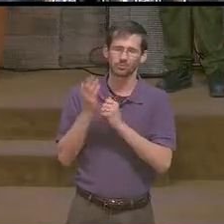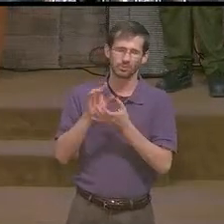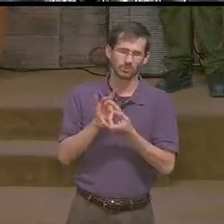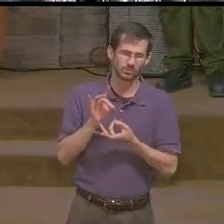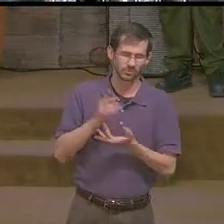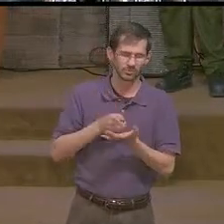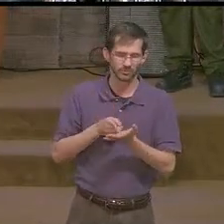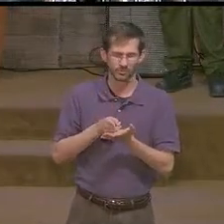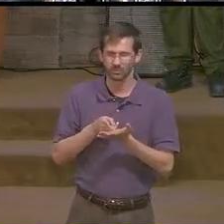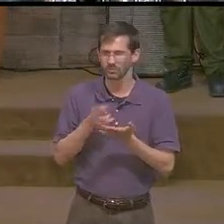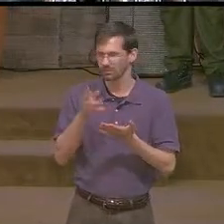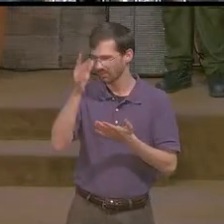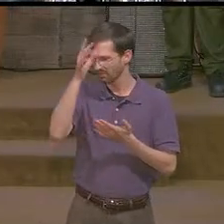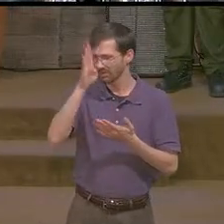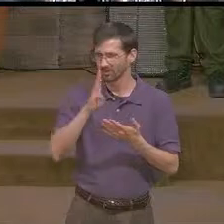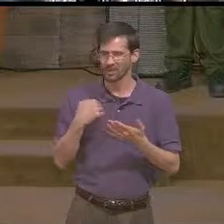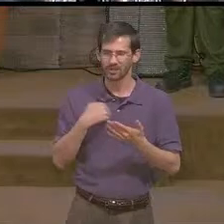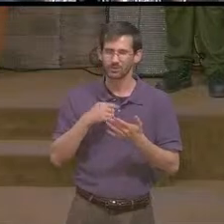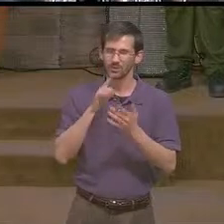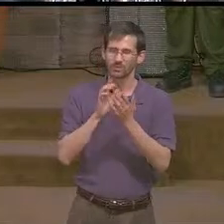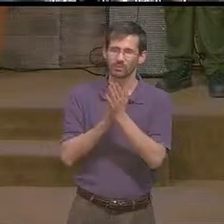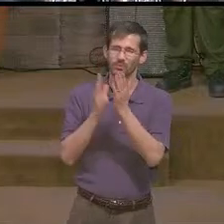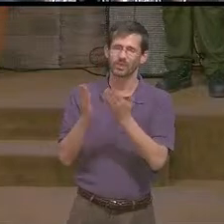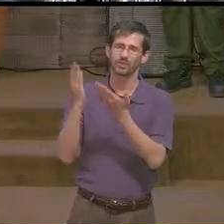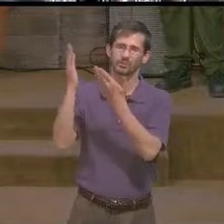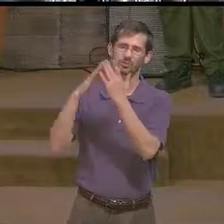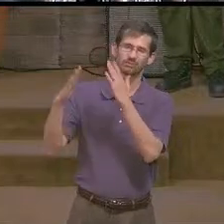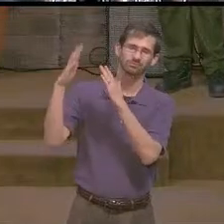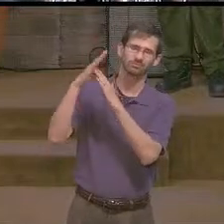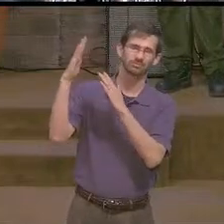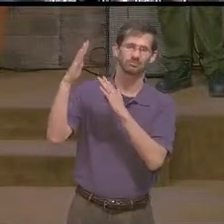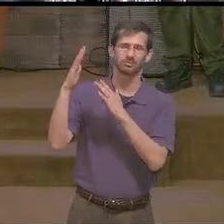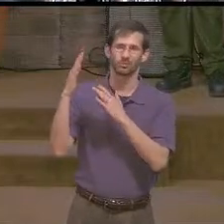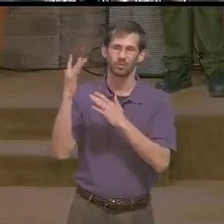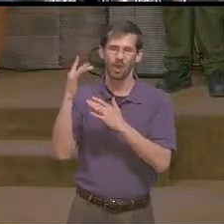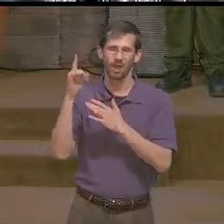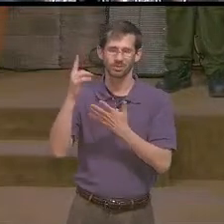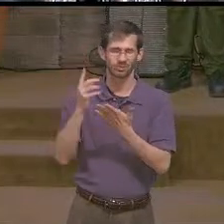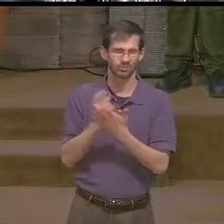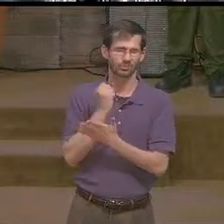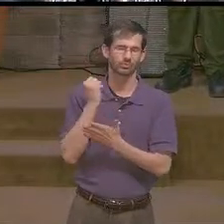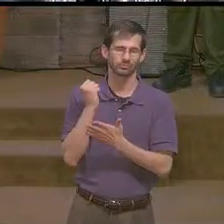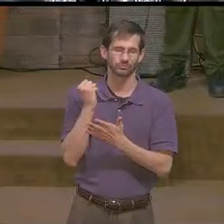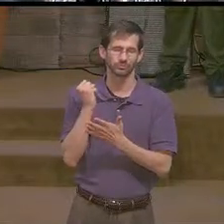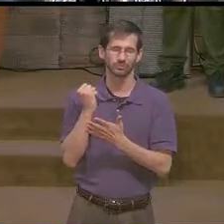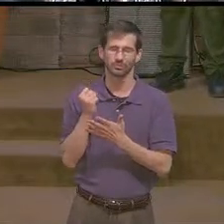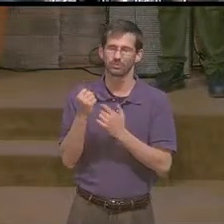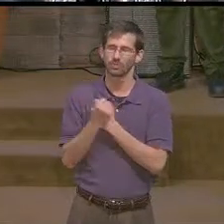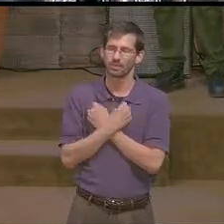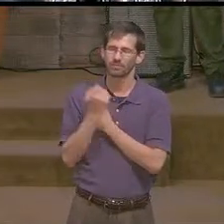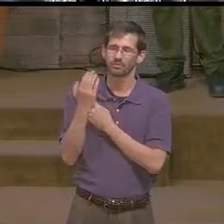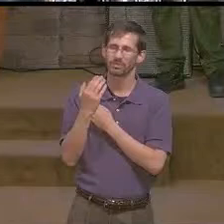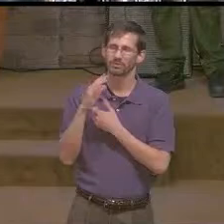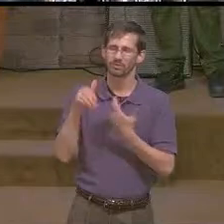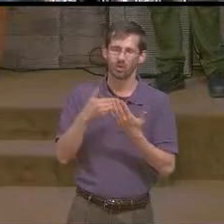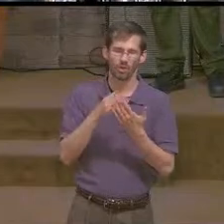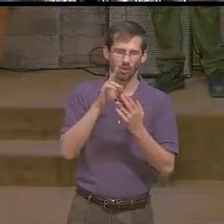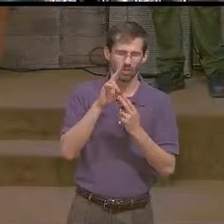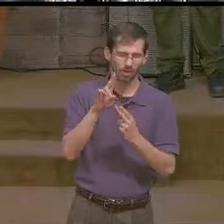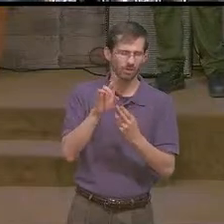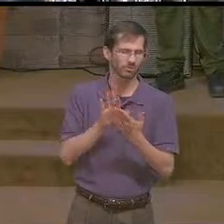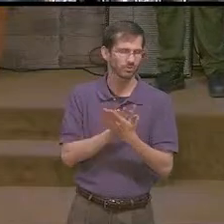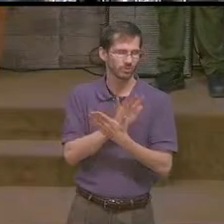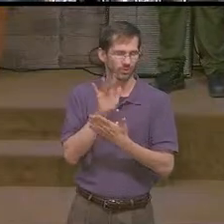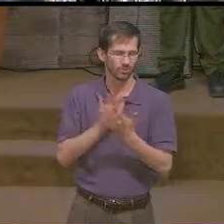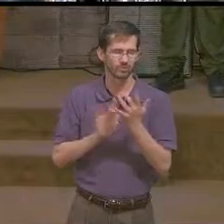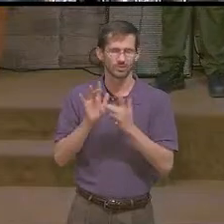let us just praise you to the highest because you are deserving of it all. We love you and we give you all the honor and all the